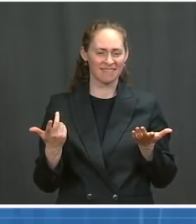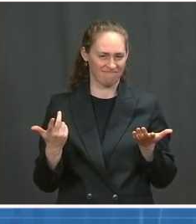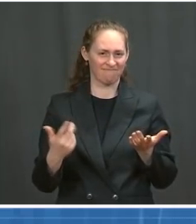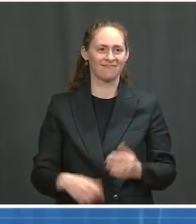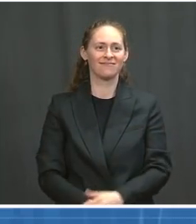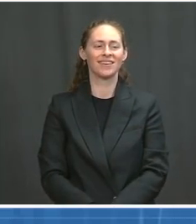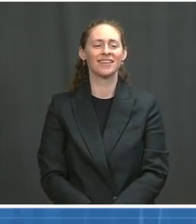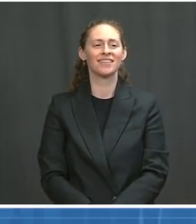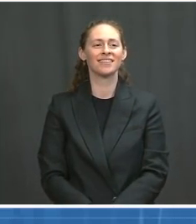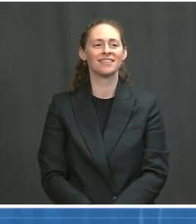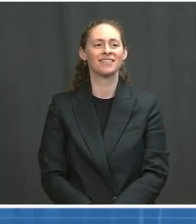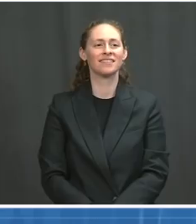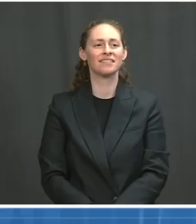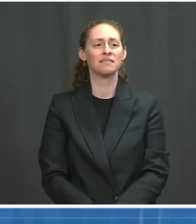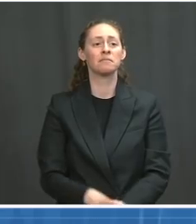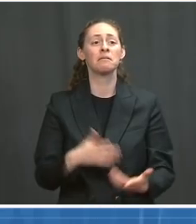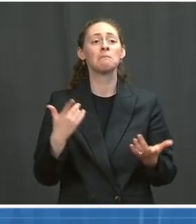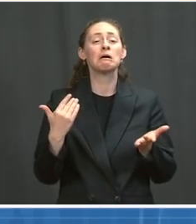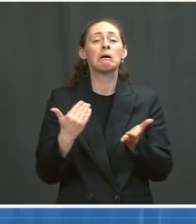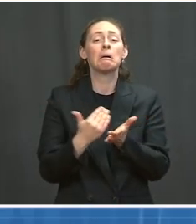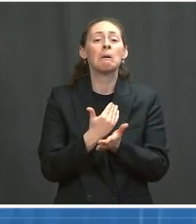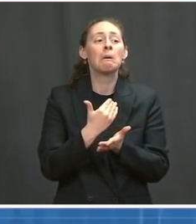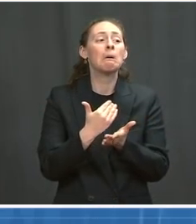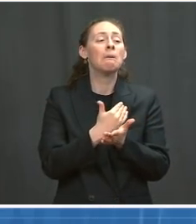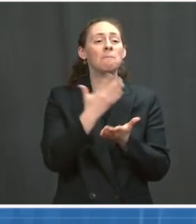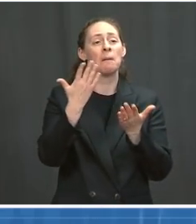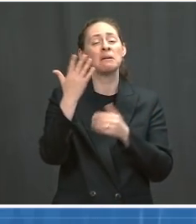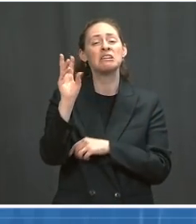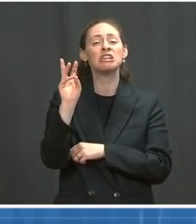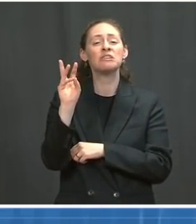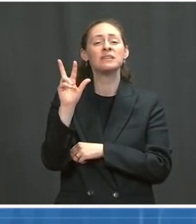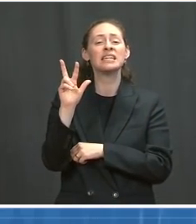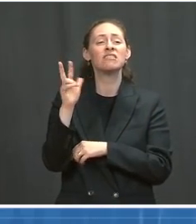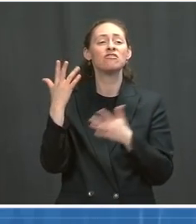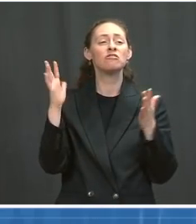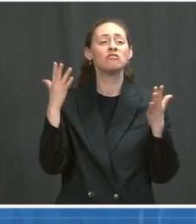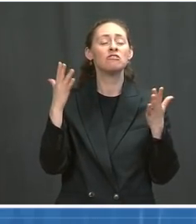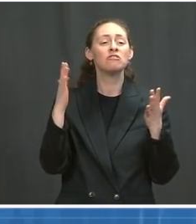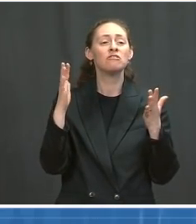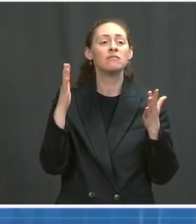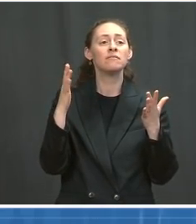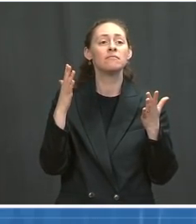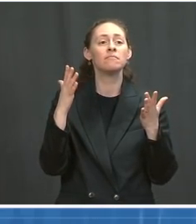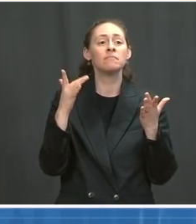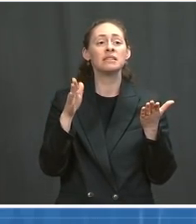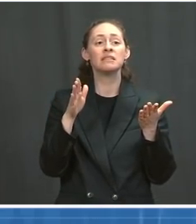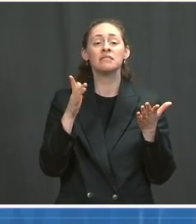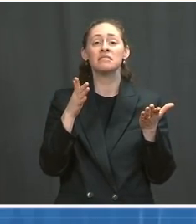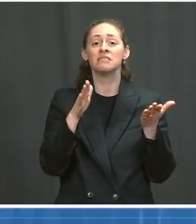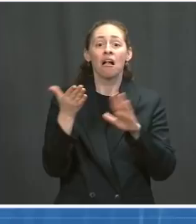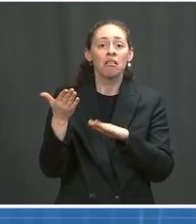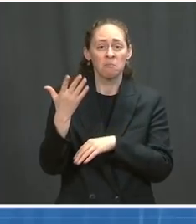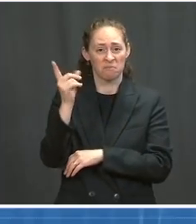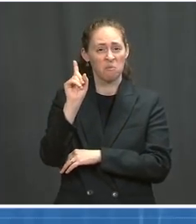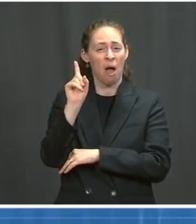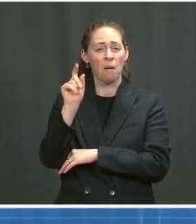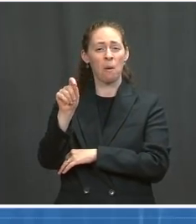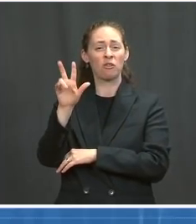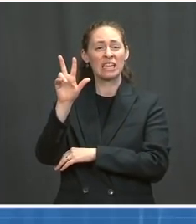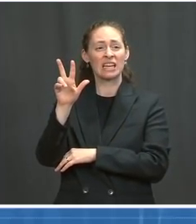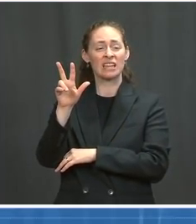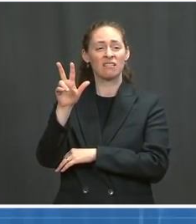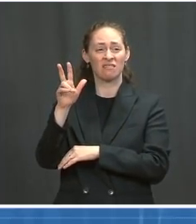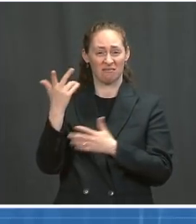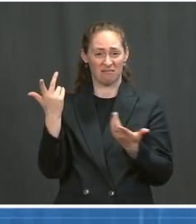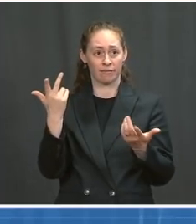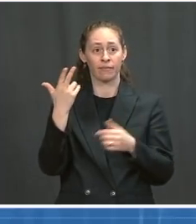of 63, new deaths 1.3, and hospitalized 164. Next slide. Now let's